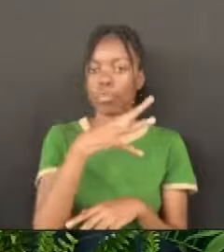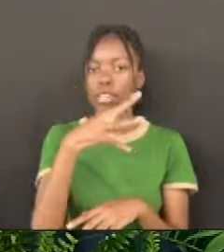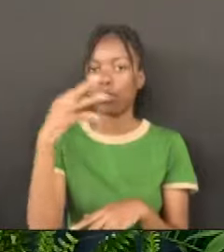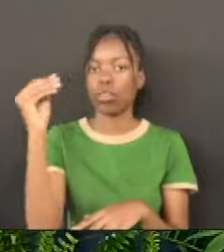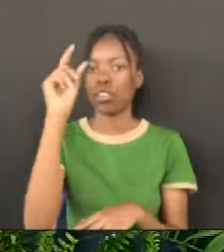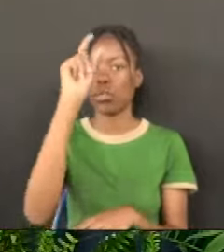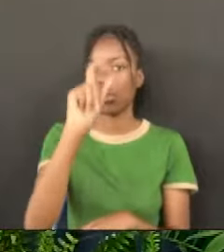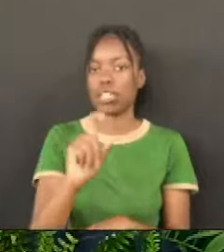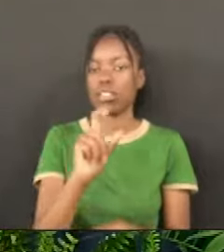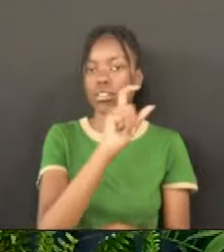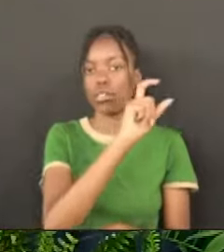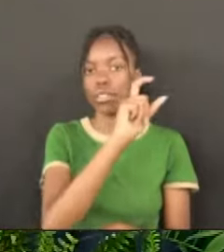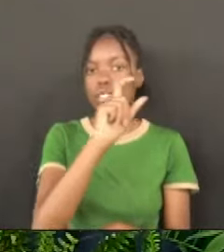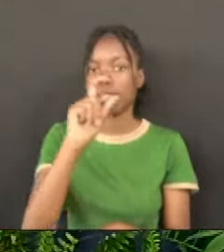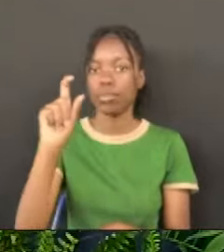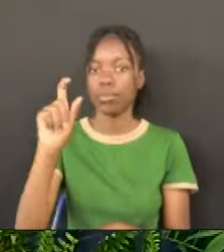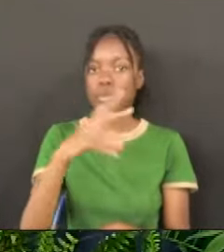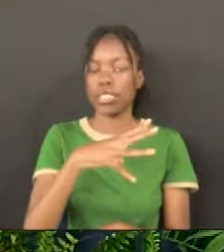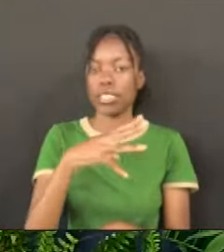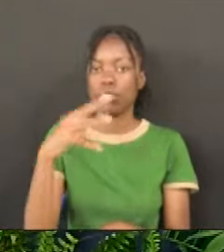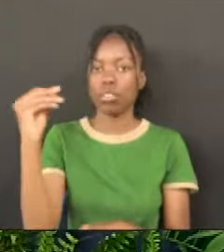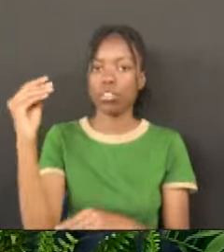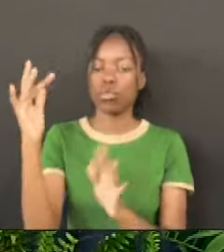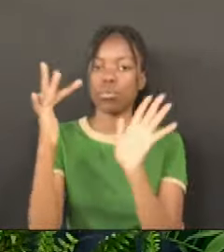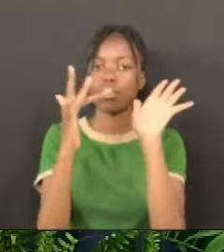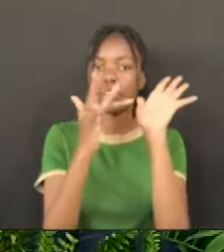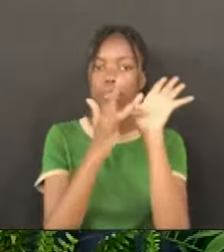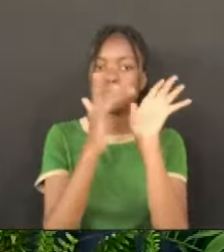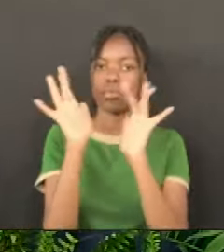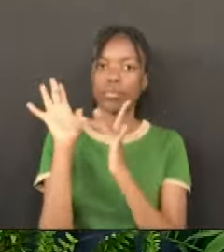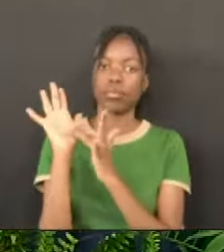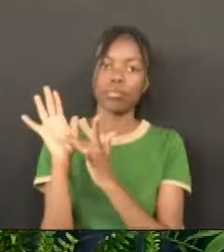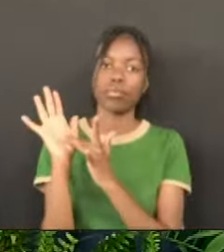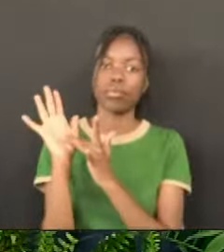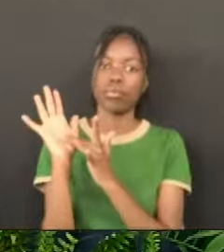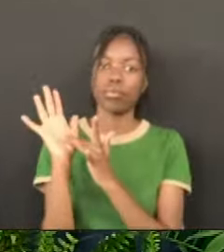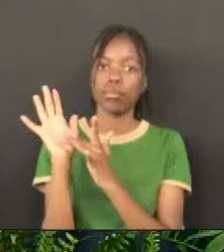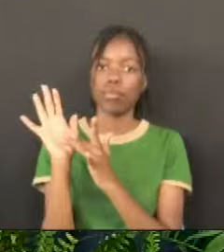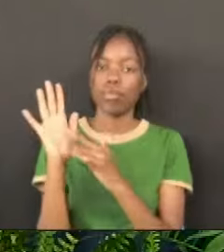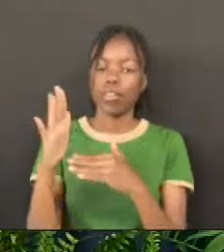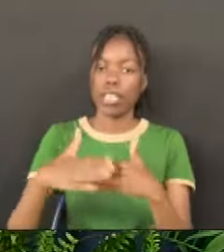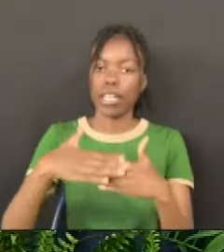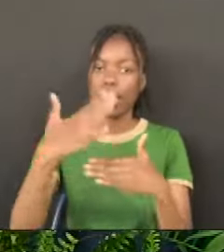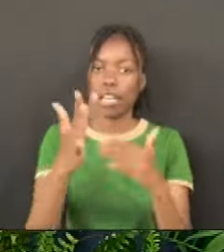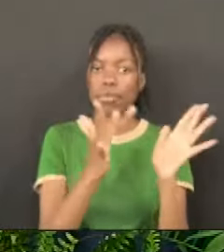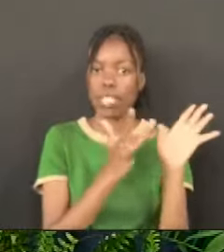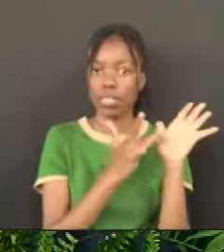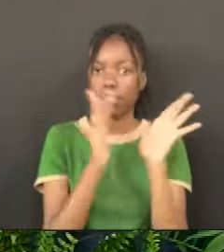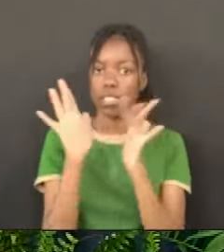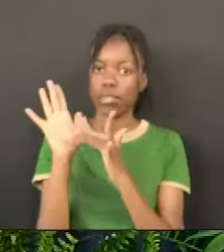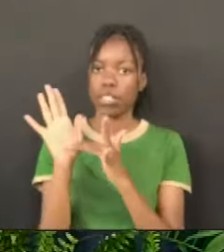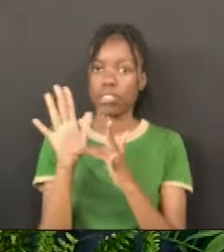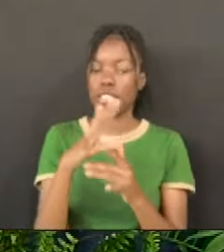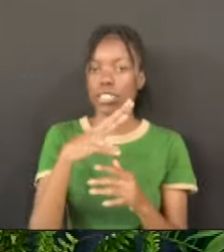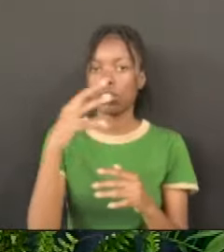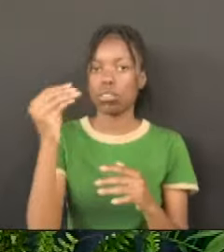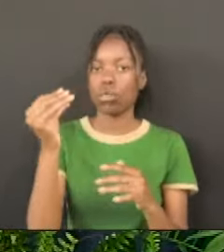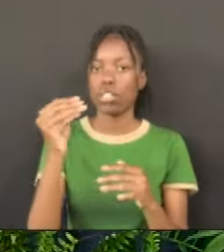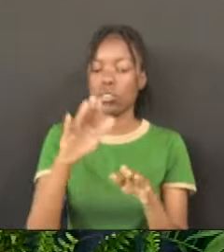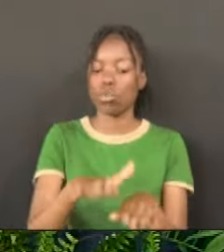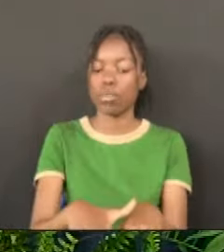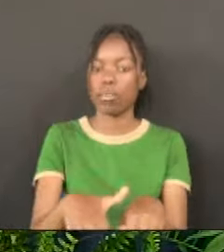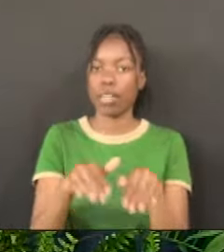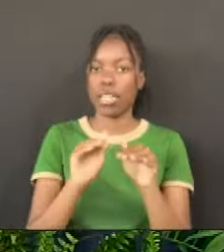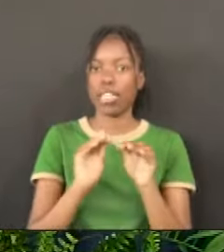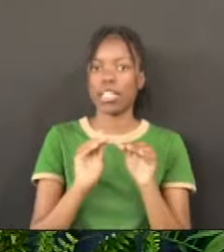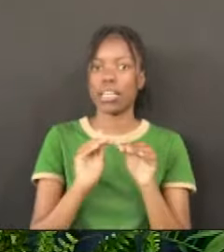to Calvary. He's going to be crucified. And after the crucifixion, he's going to be buried. And